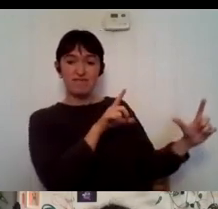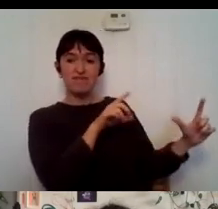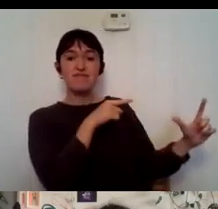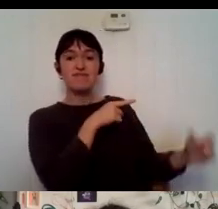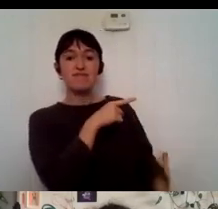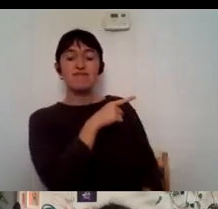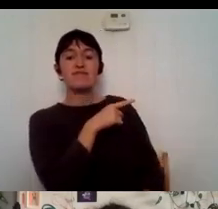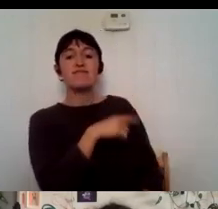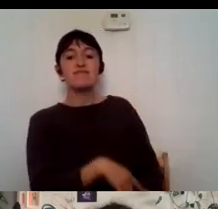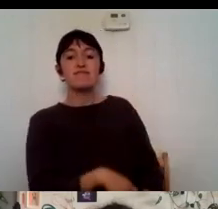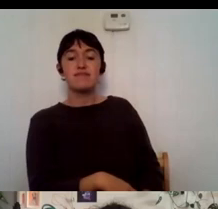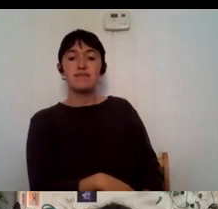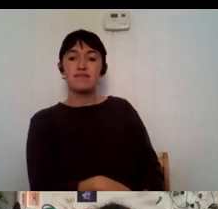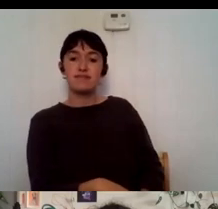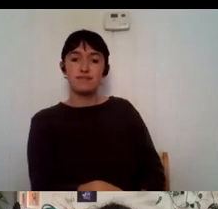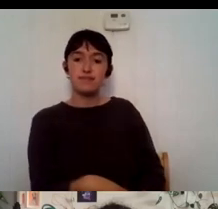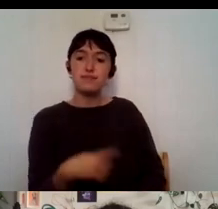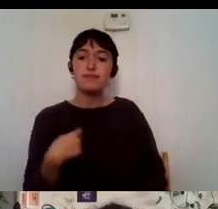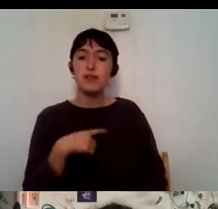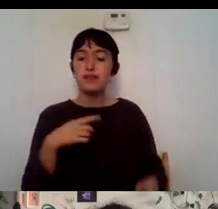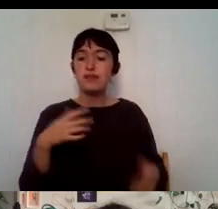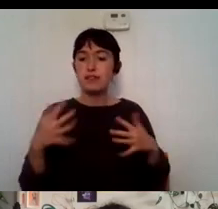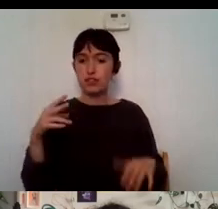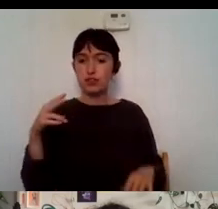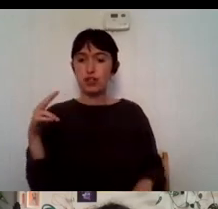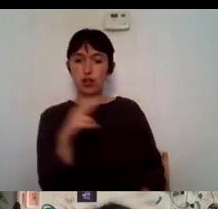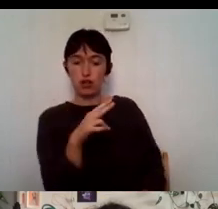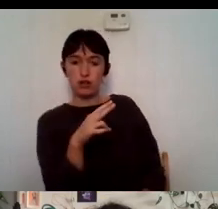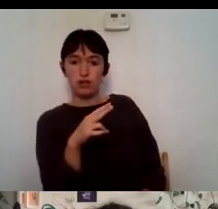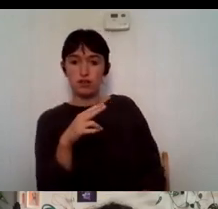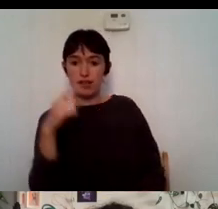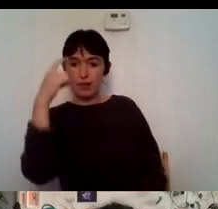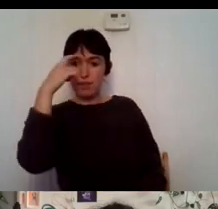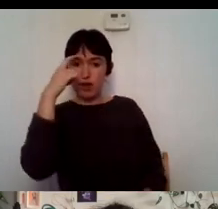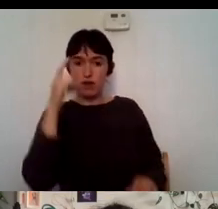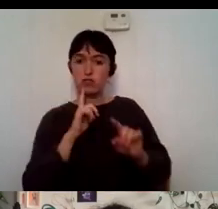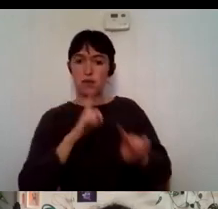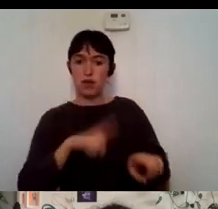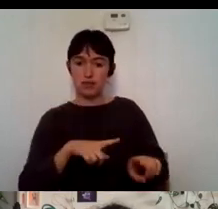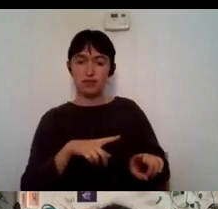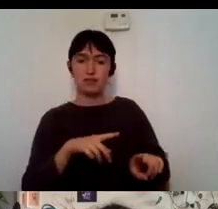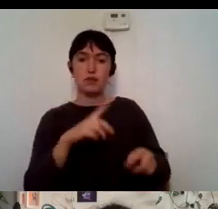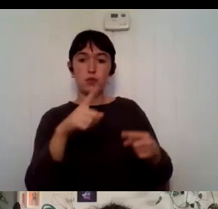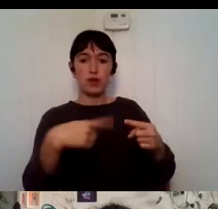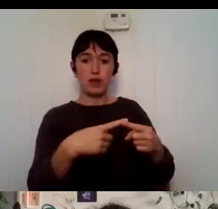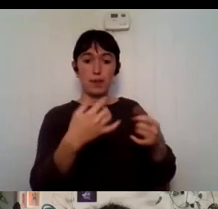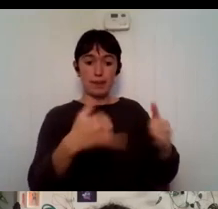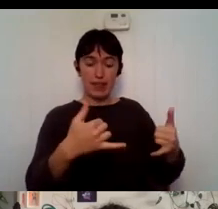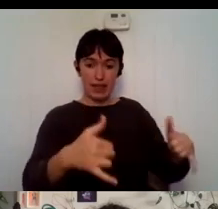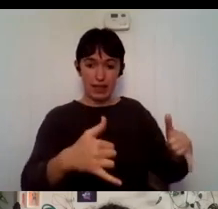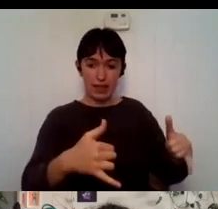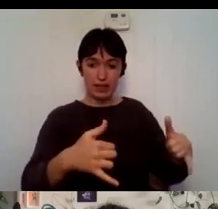done is we've looked at the brain response to when you're playing, and looked at the brain response to when